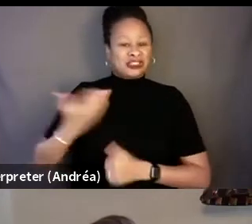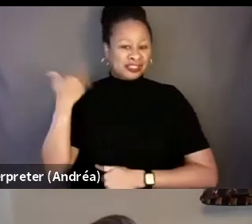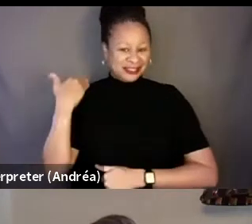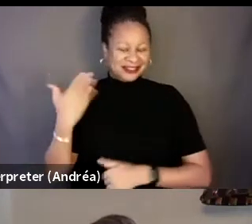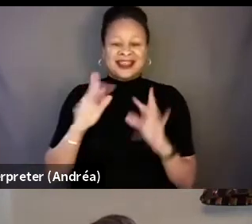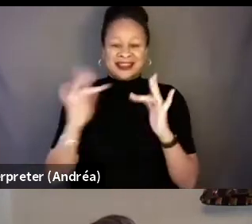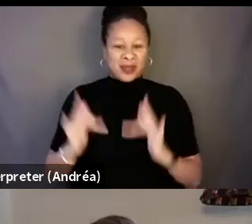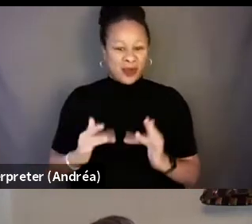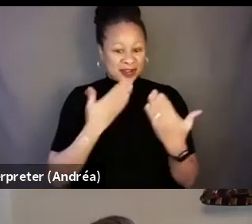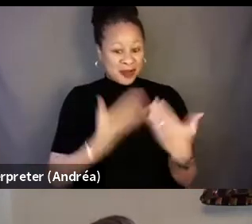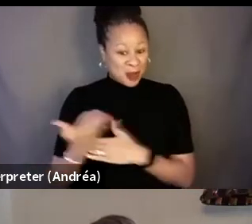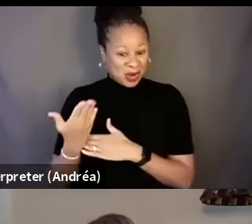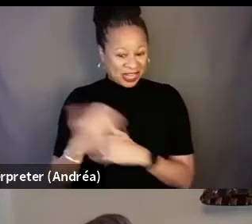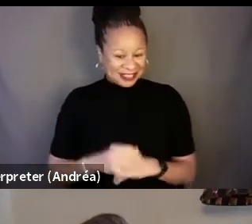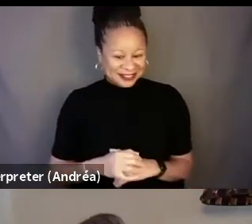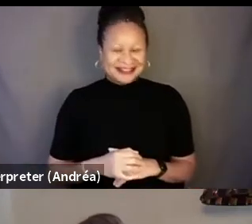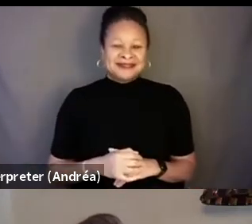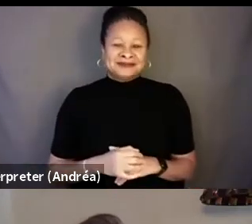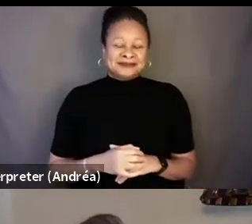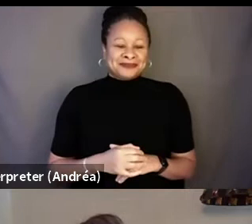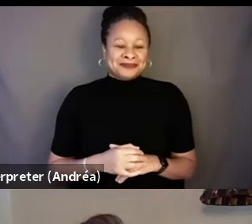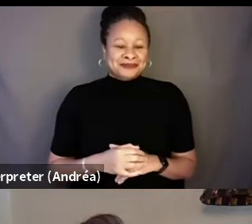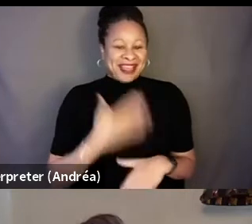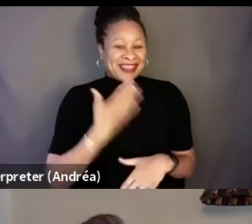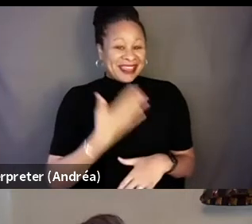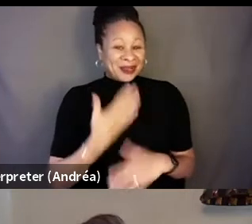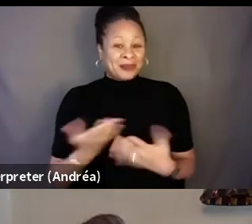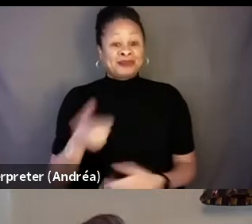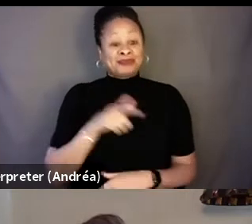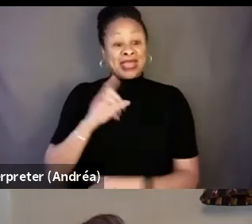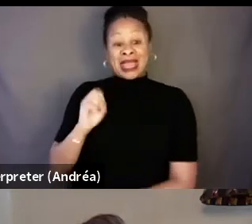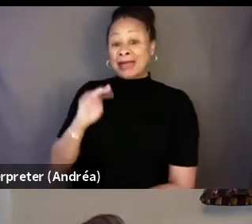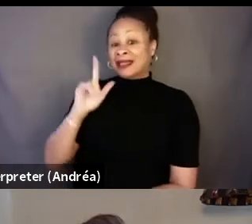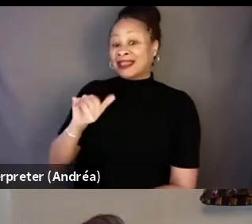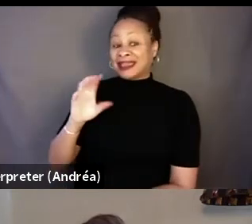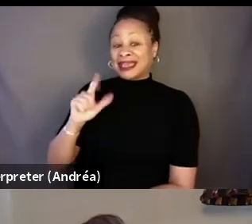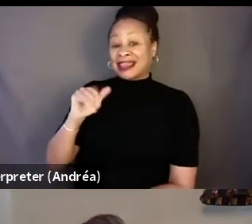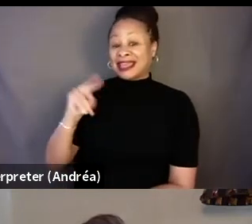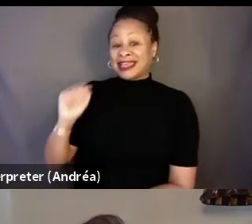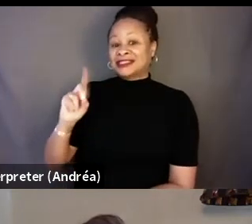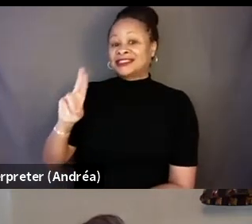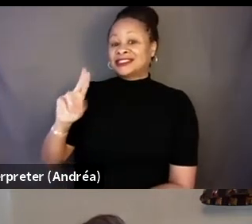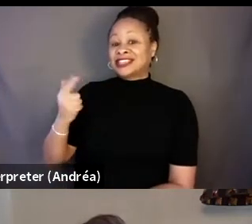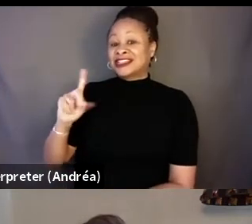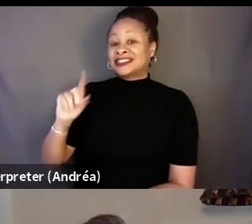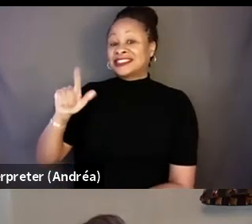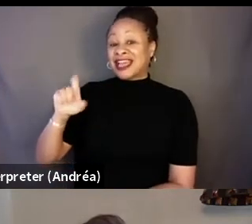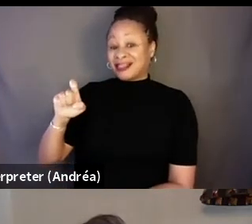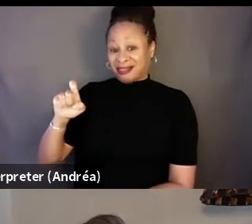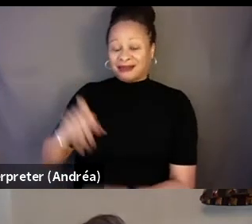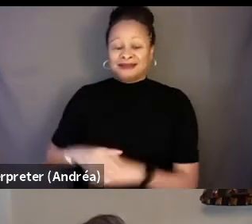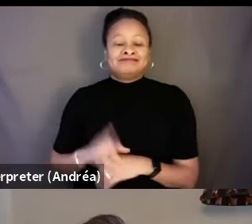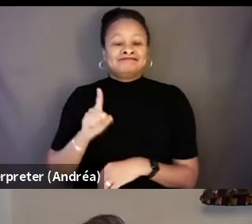morning, Lucy. Morning, thank you. And we have Emily Elena Dugdale. Emily is